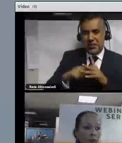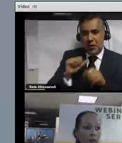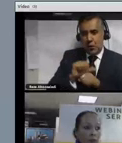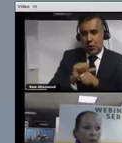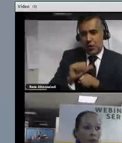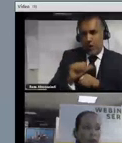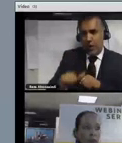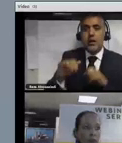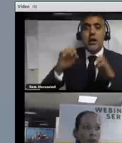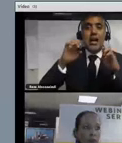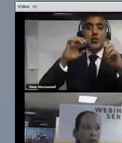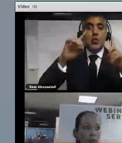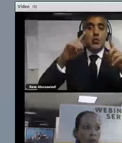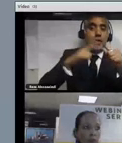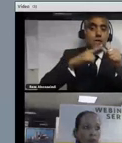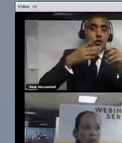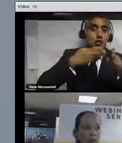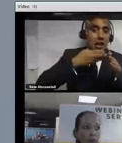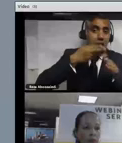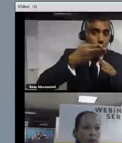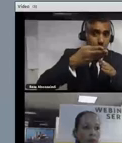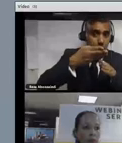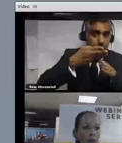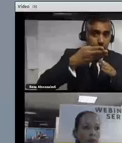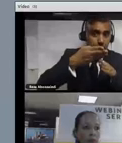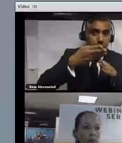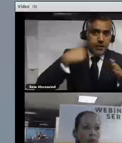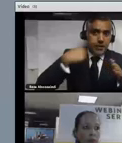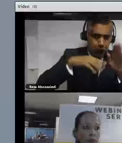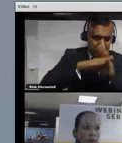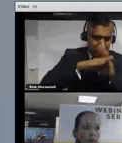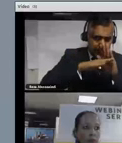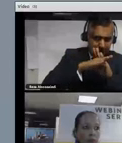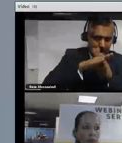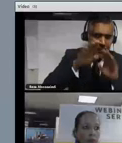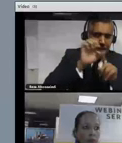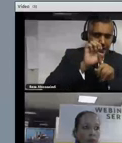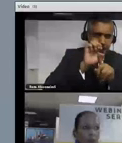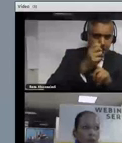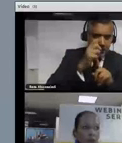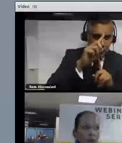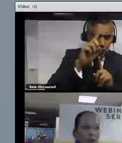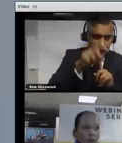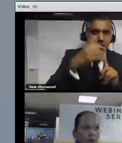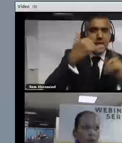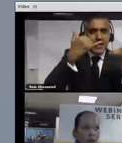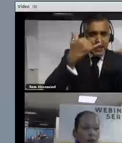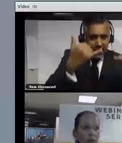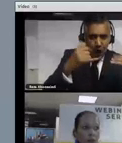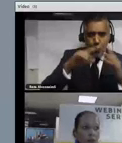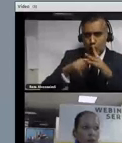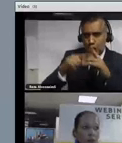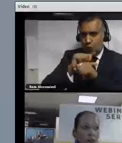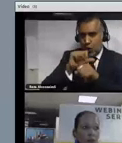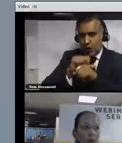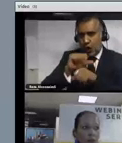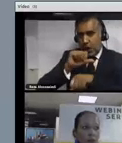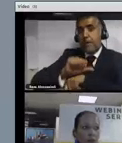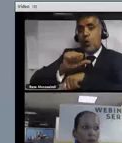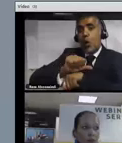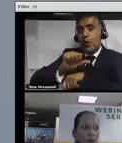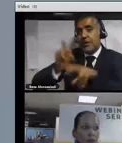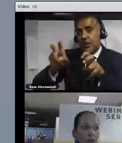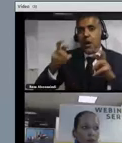was the first area where we developed environmental questions. Now we're starting to work on employment ones, and the hope is that over